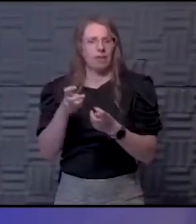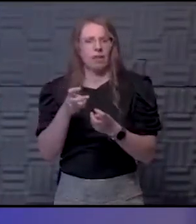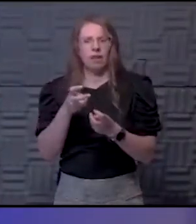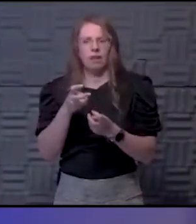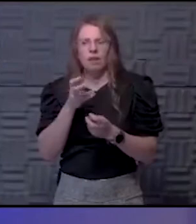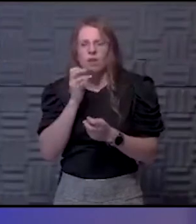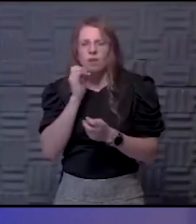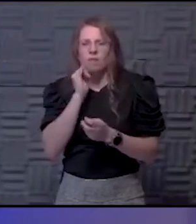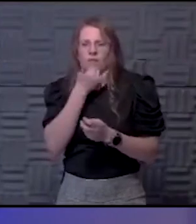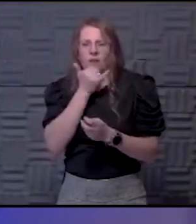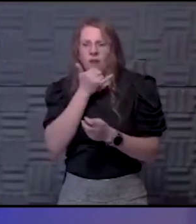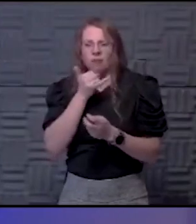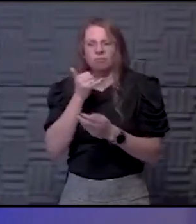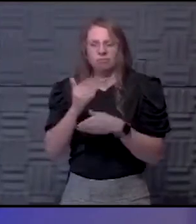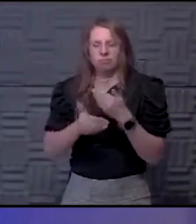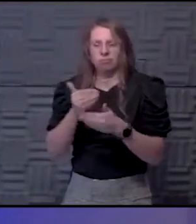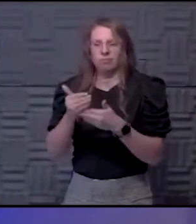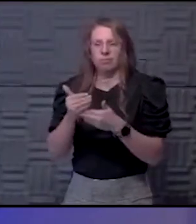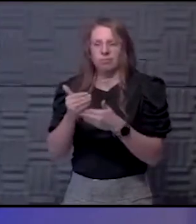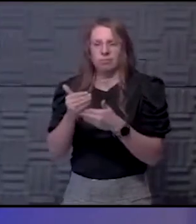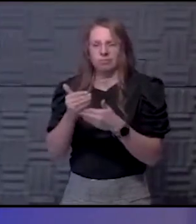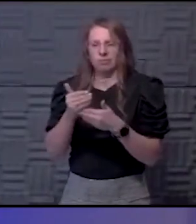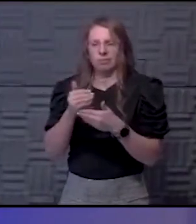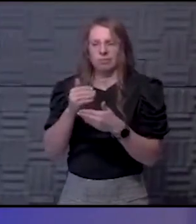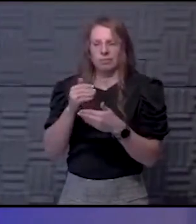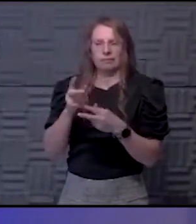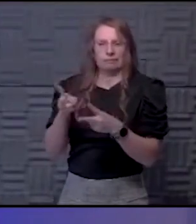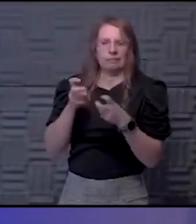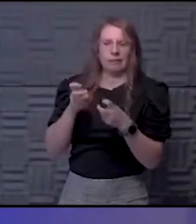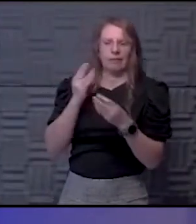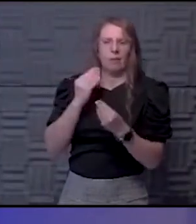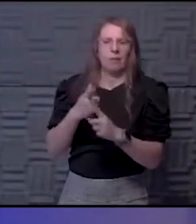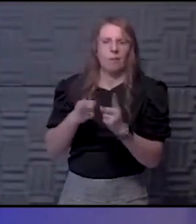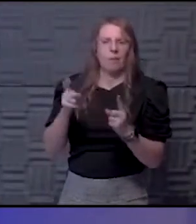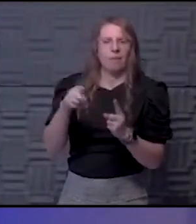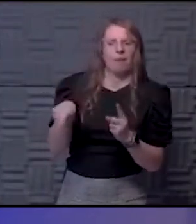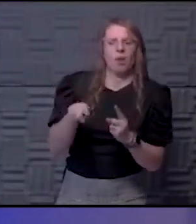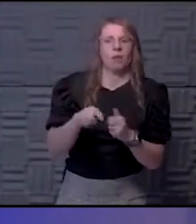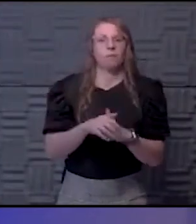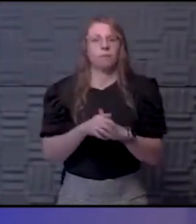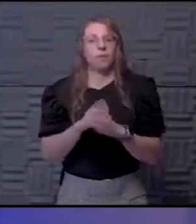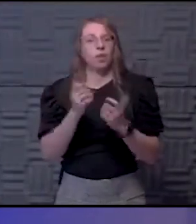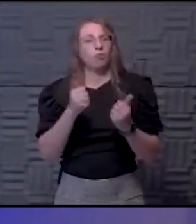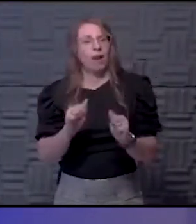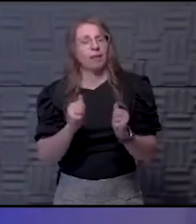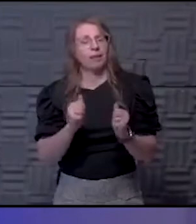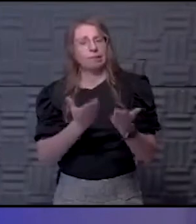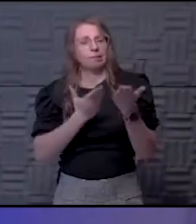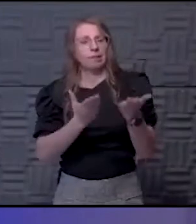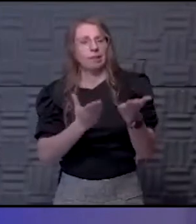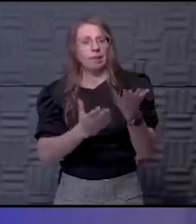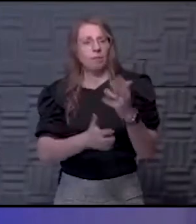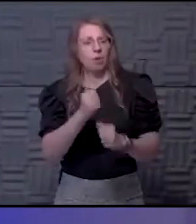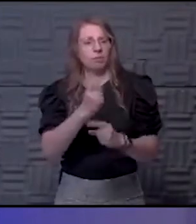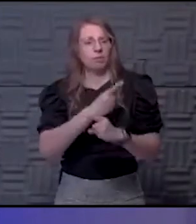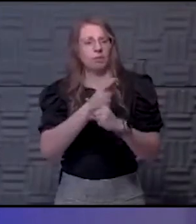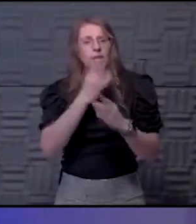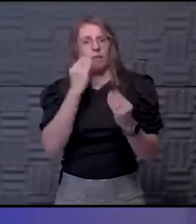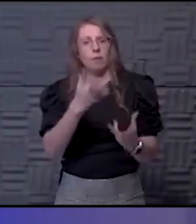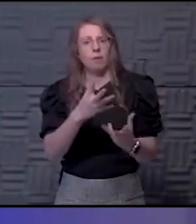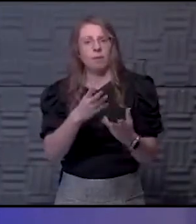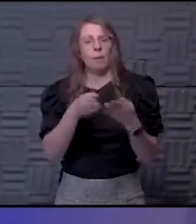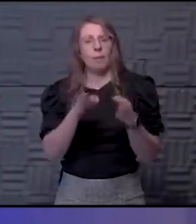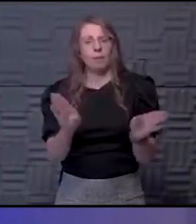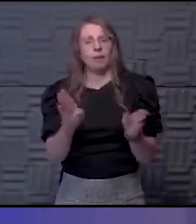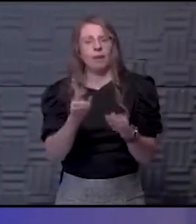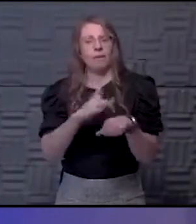of their getting the information? But we will continue to put forth the most accurate information from publicly available sources, like we